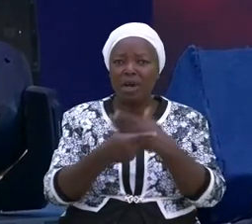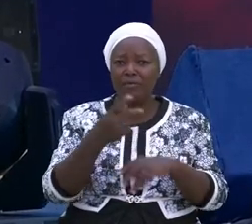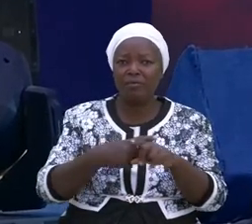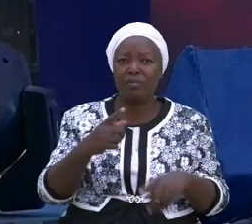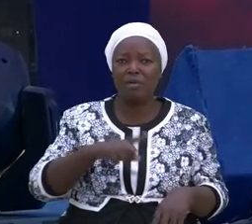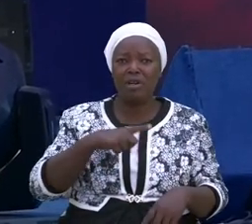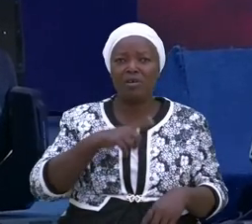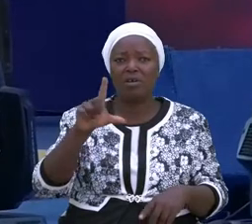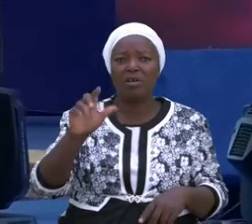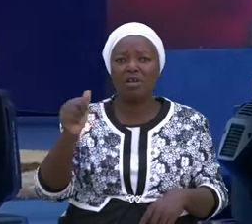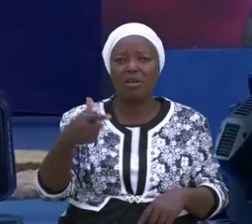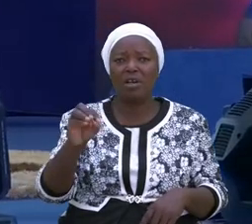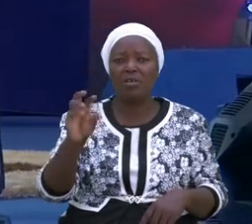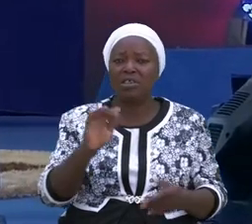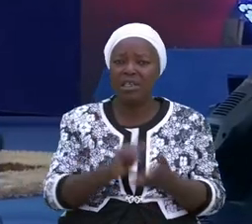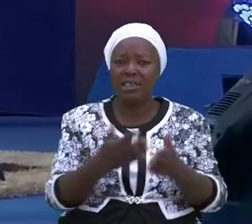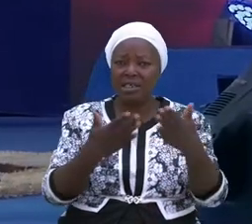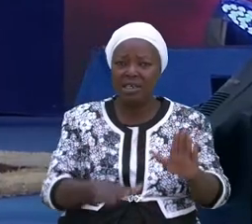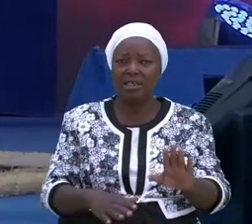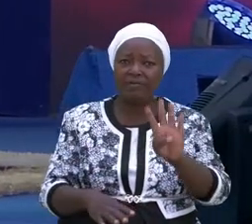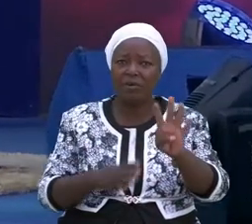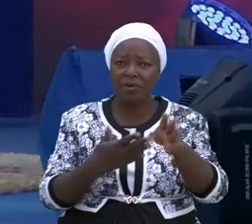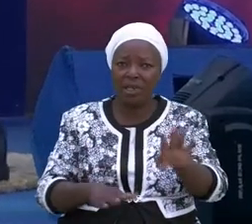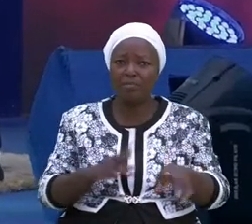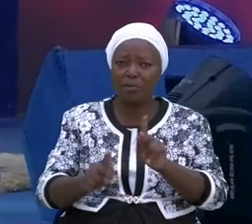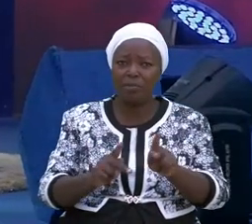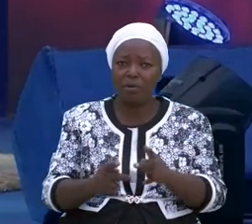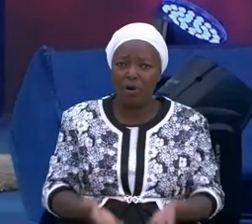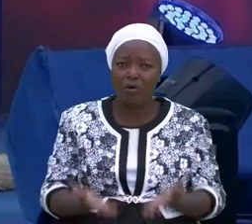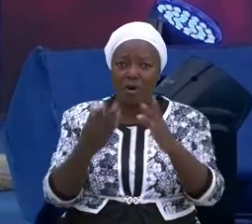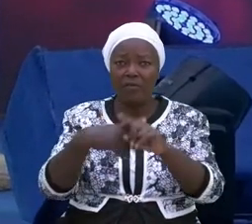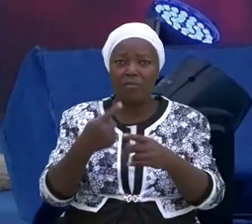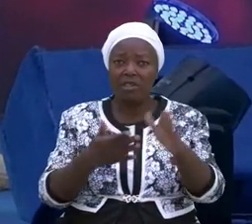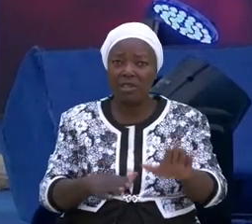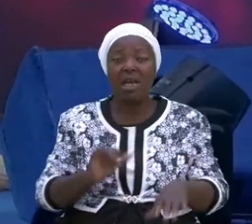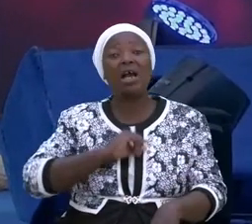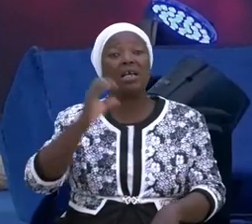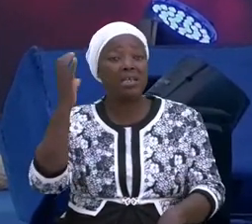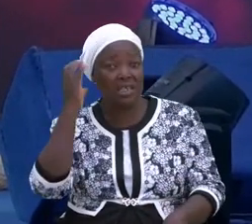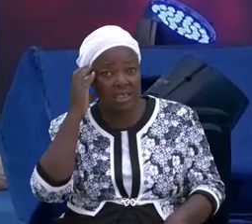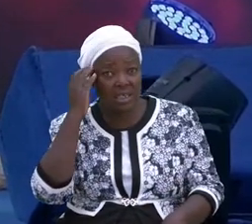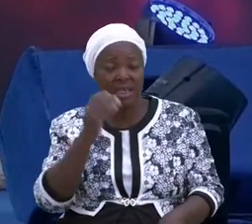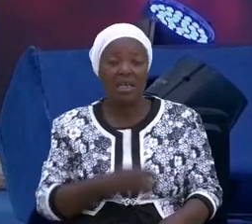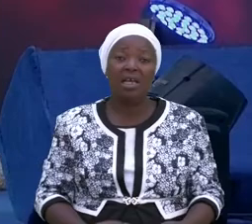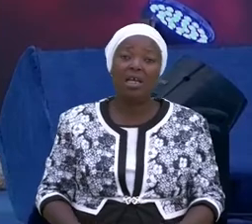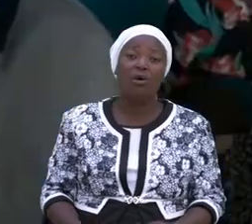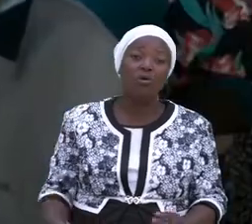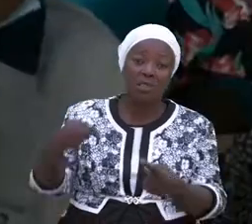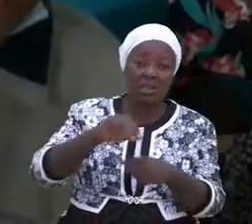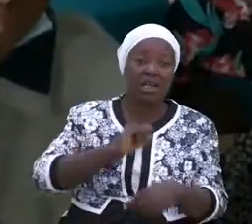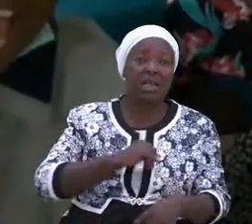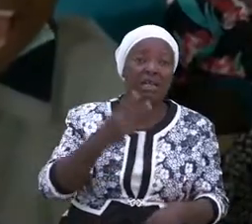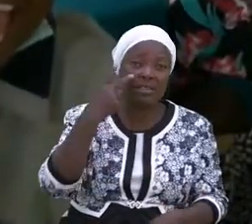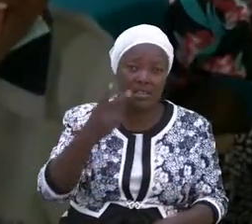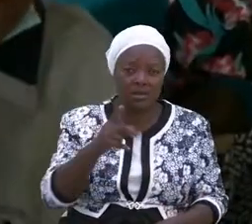dead. I hear, but except I see, you will see more than enough.